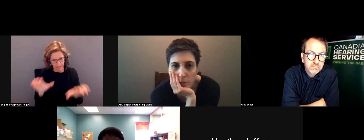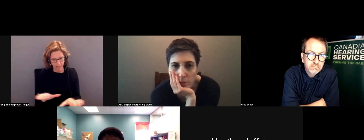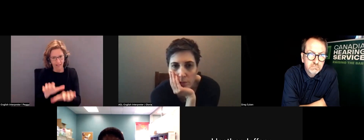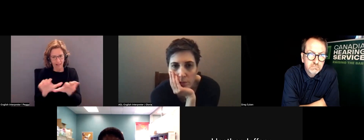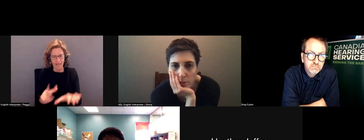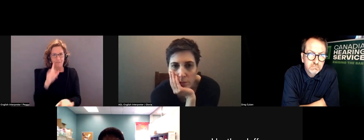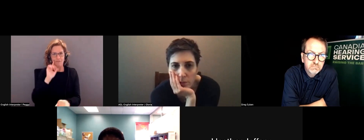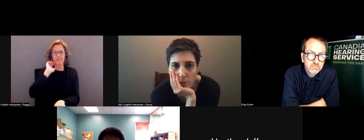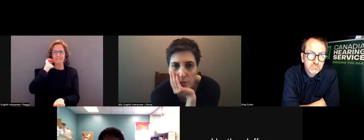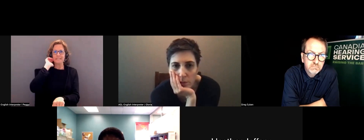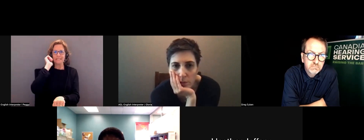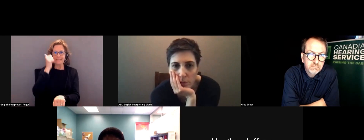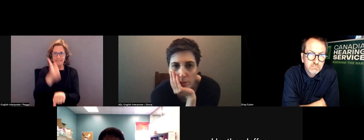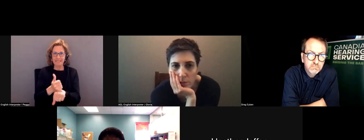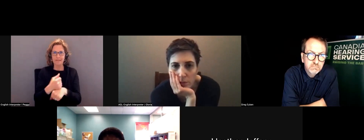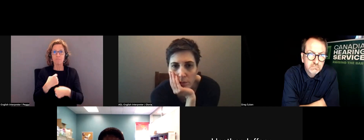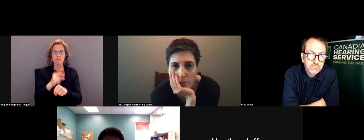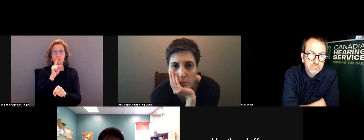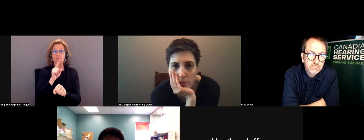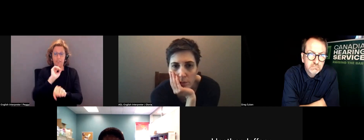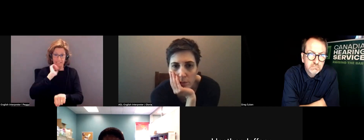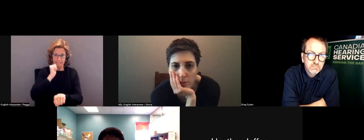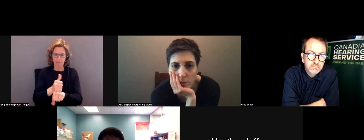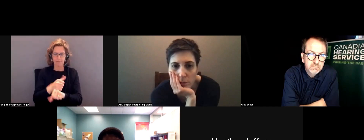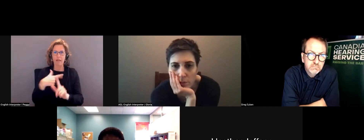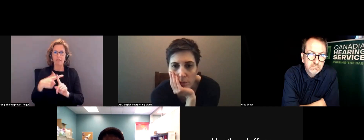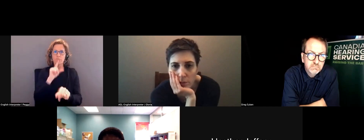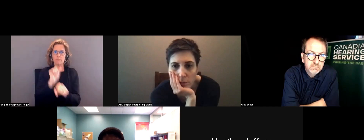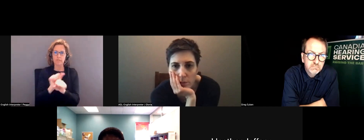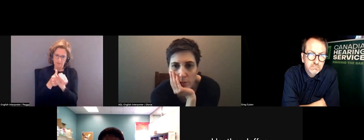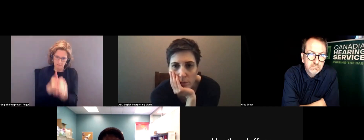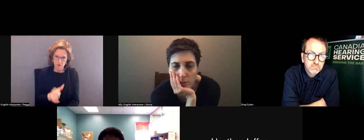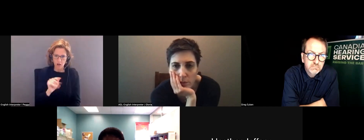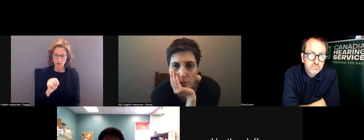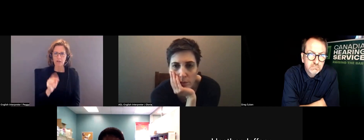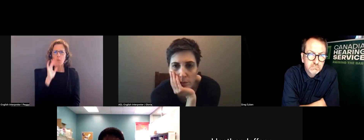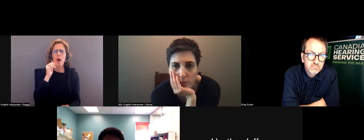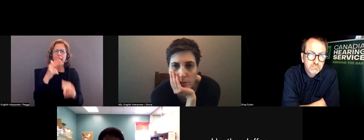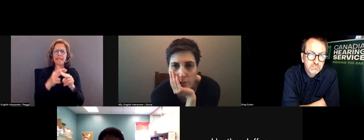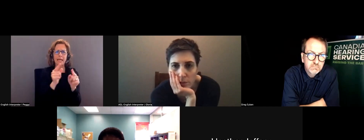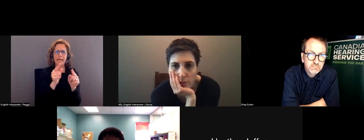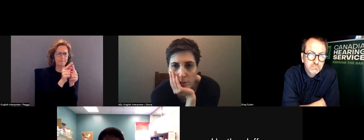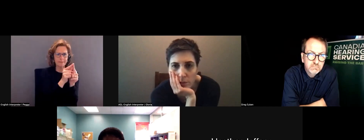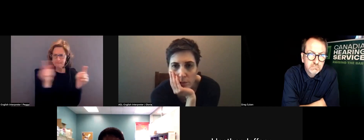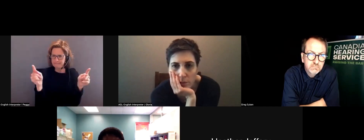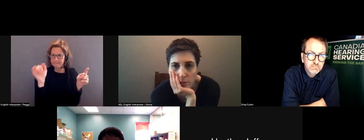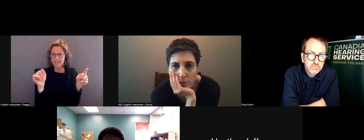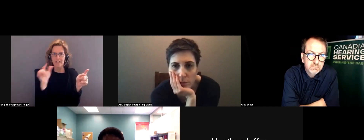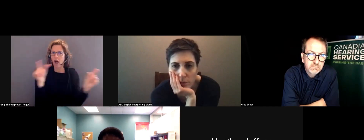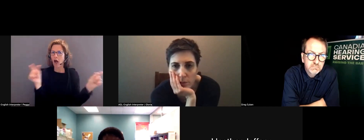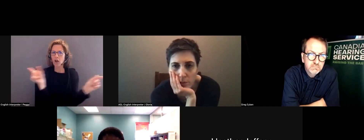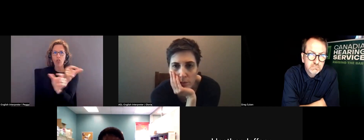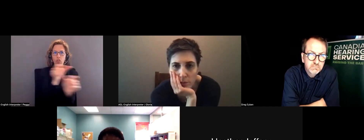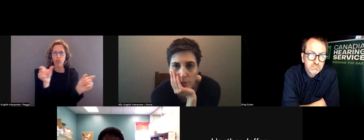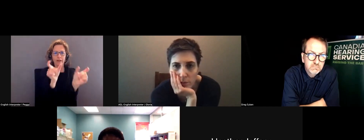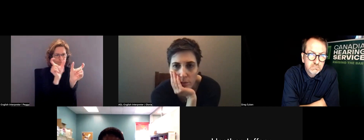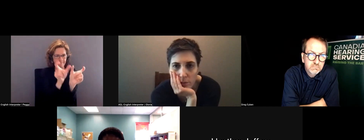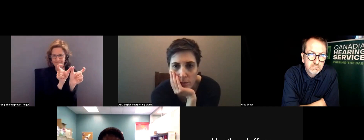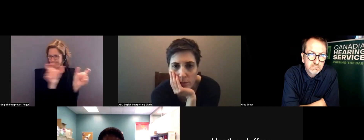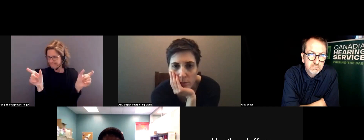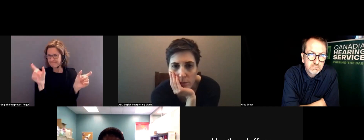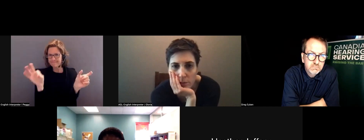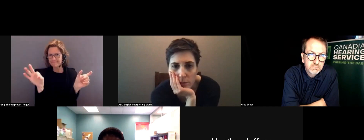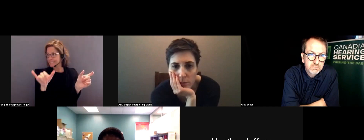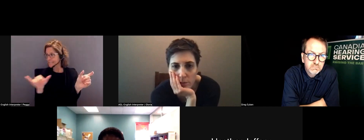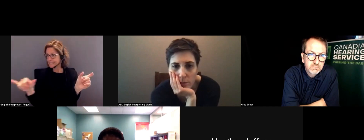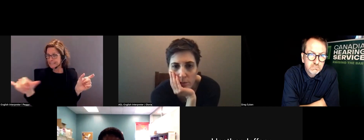organize and really follow our systems and understand why we named something this way or where did it go. But it's a learning process. And as we